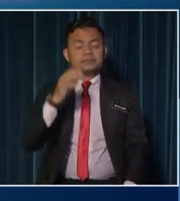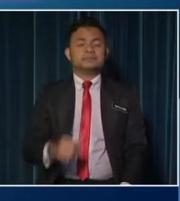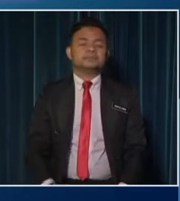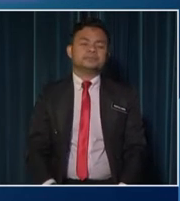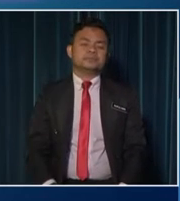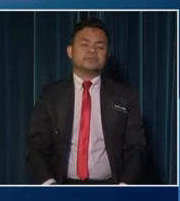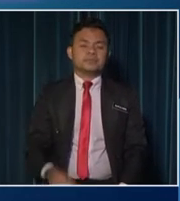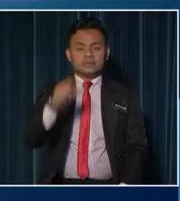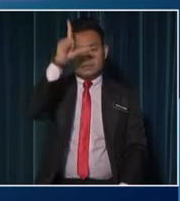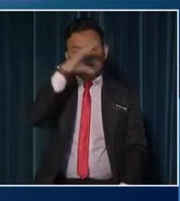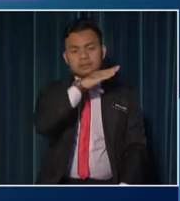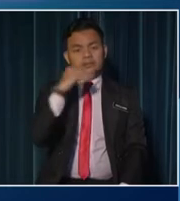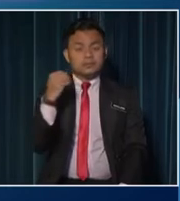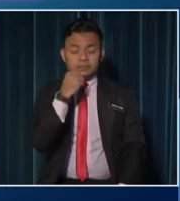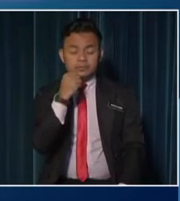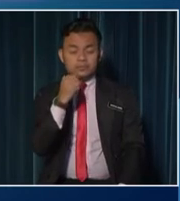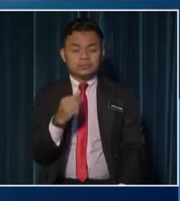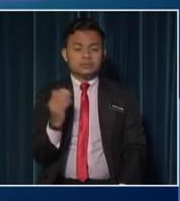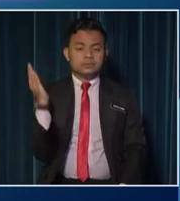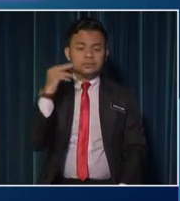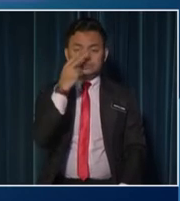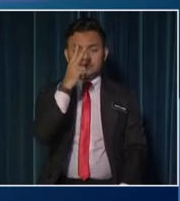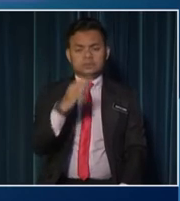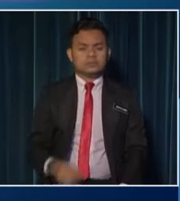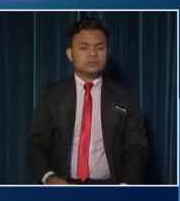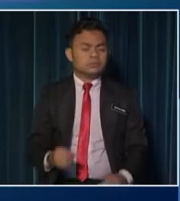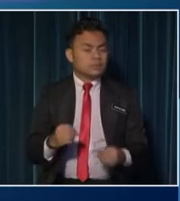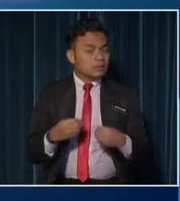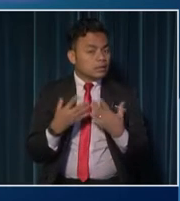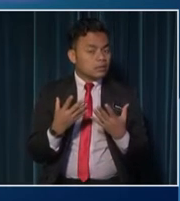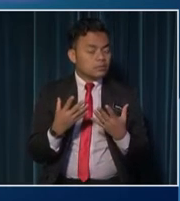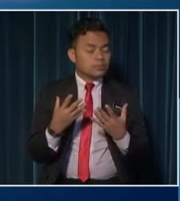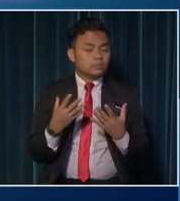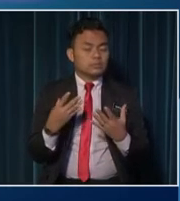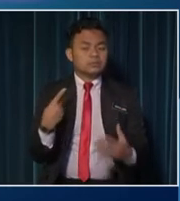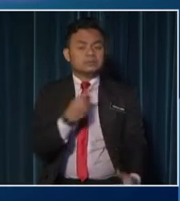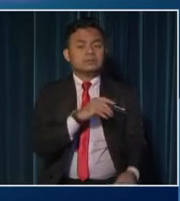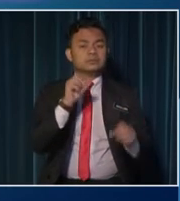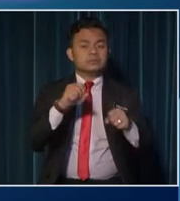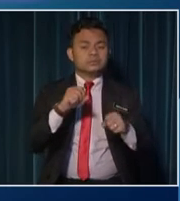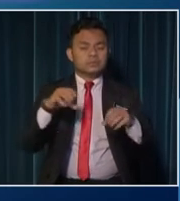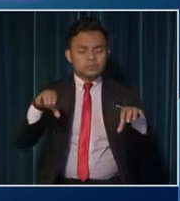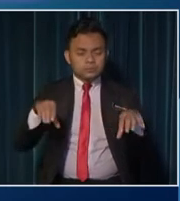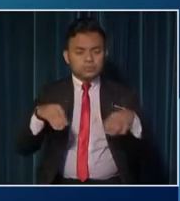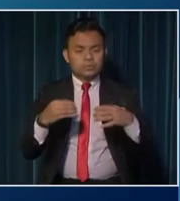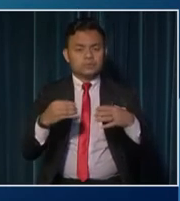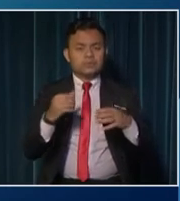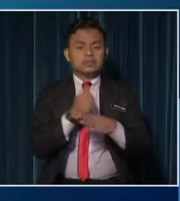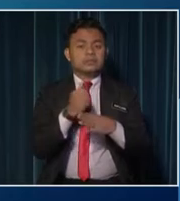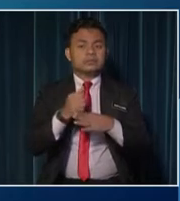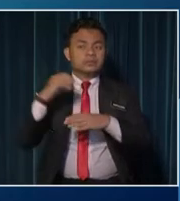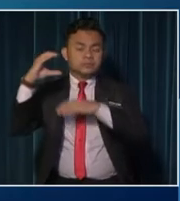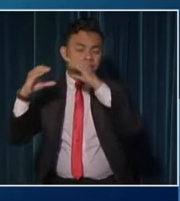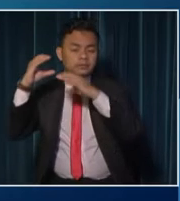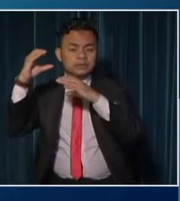Boys and girls, let's look at how we can build an electric circuit. What are